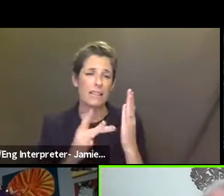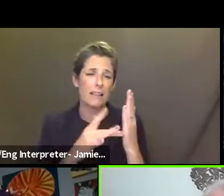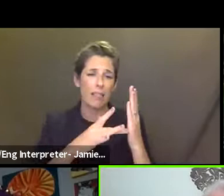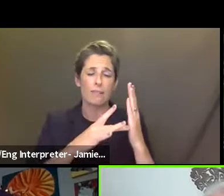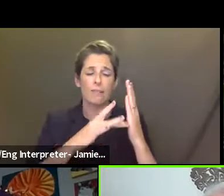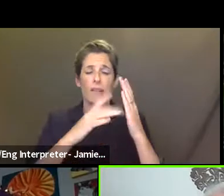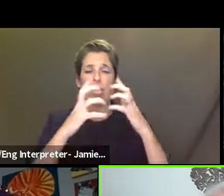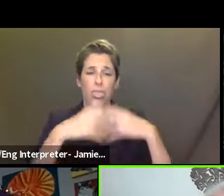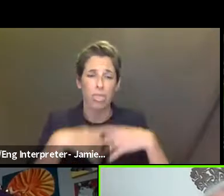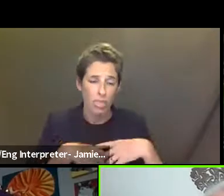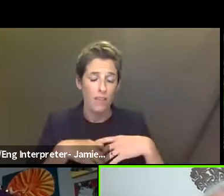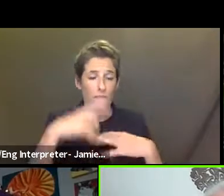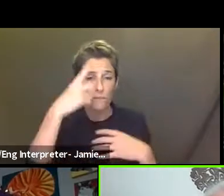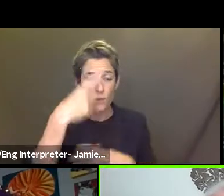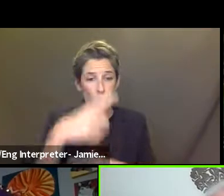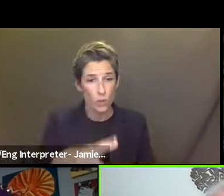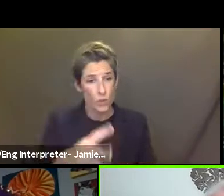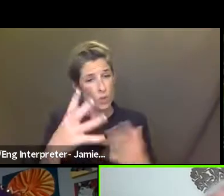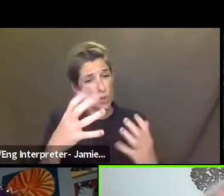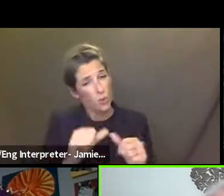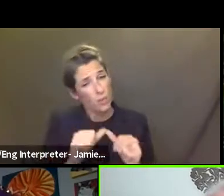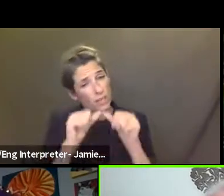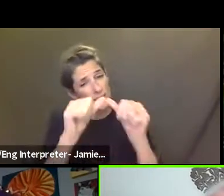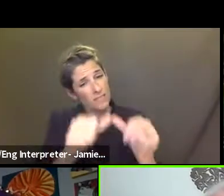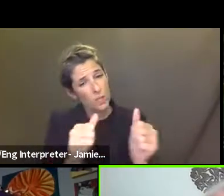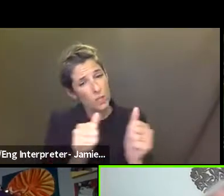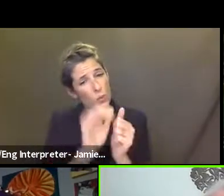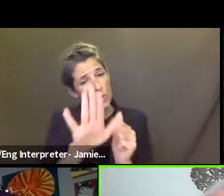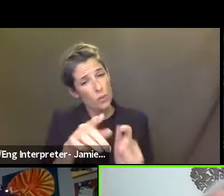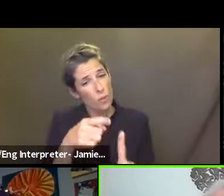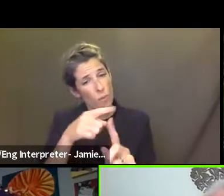about strength and strong and